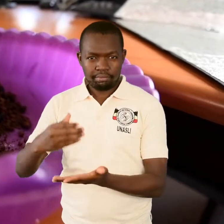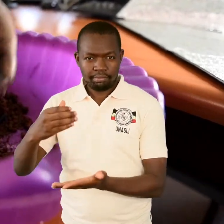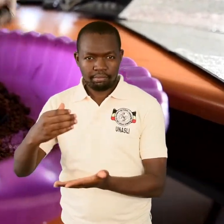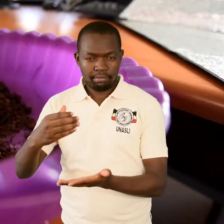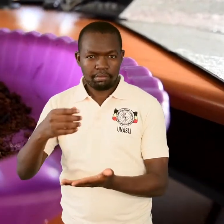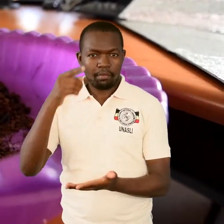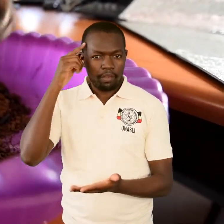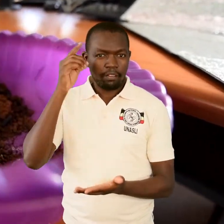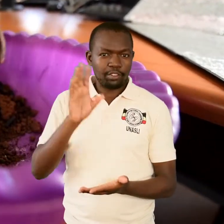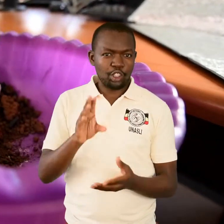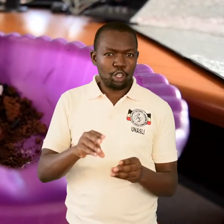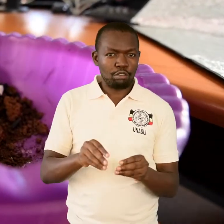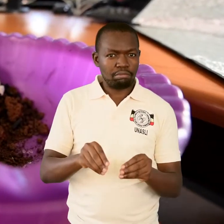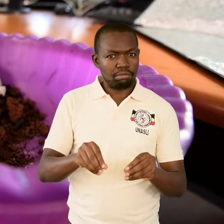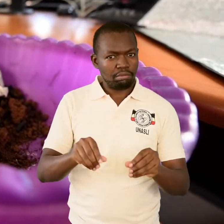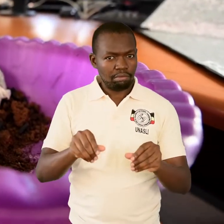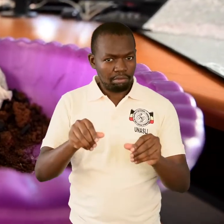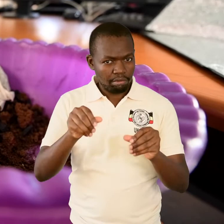dust.